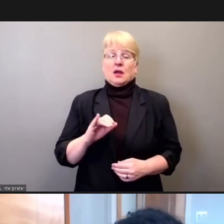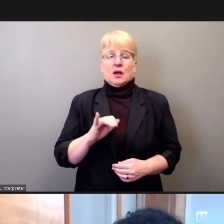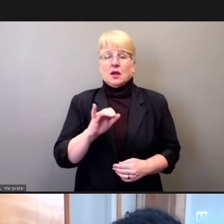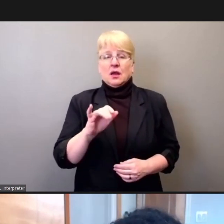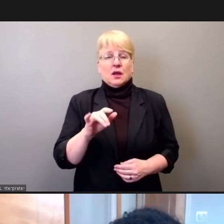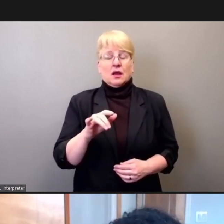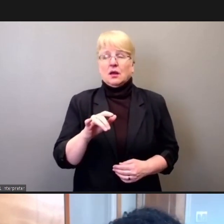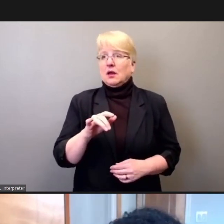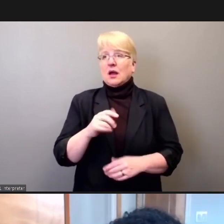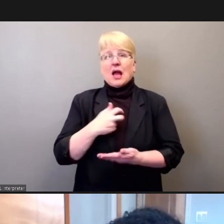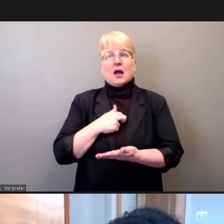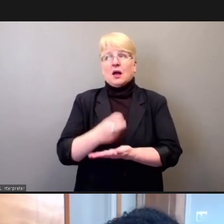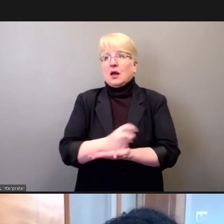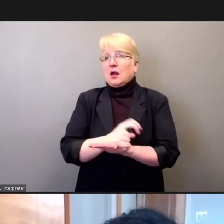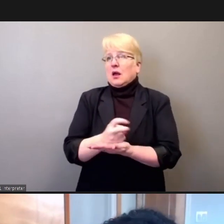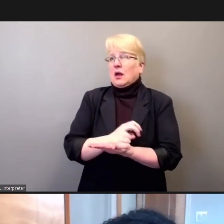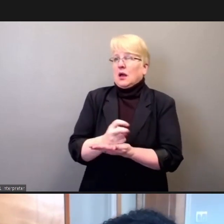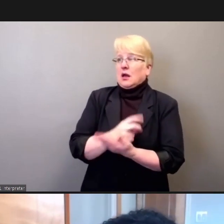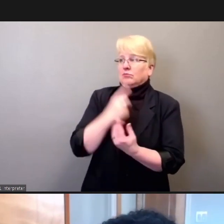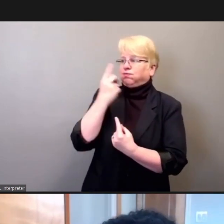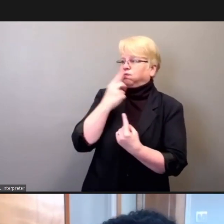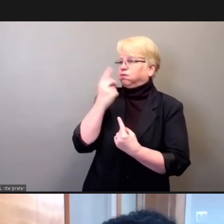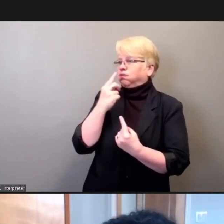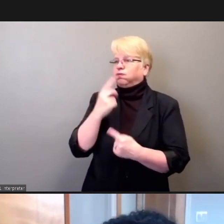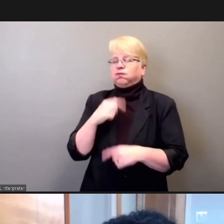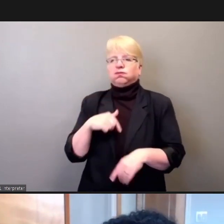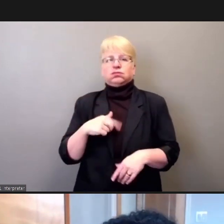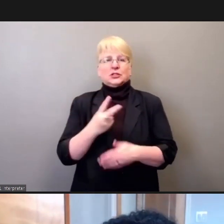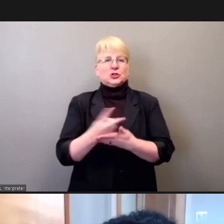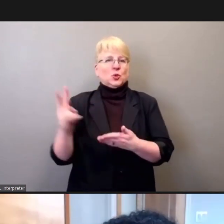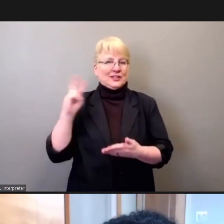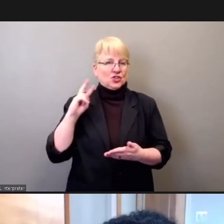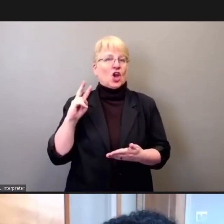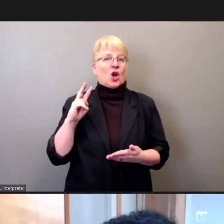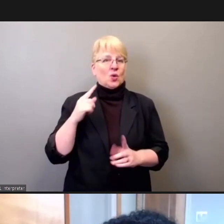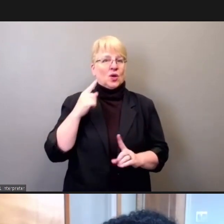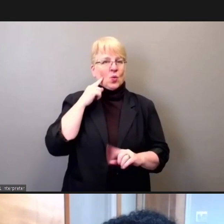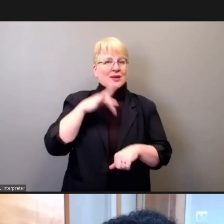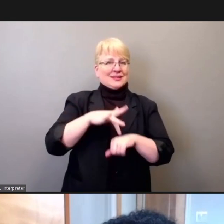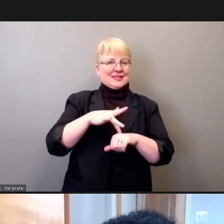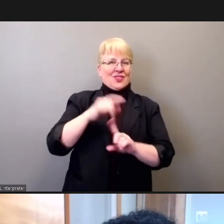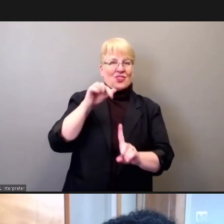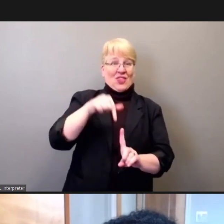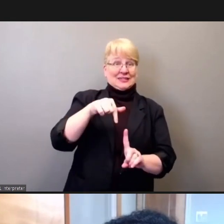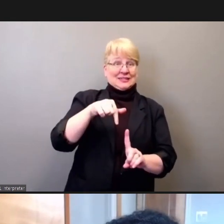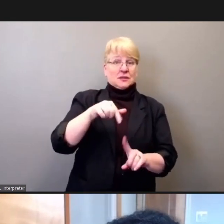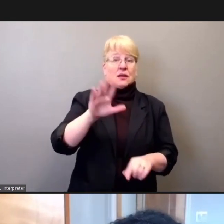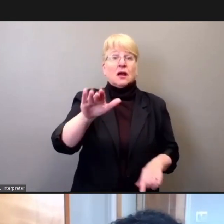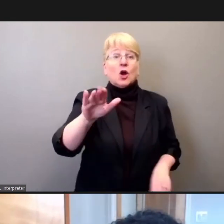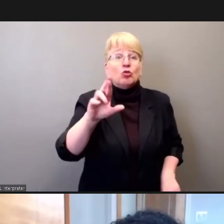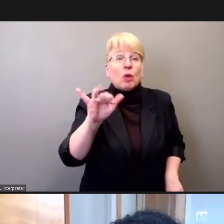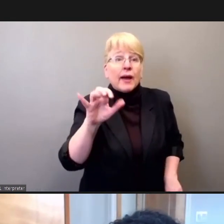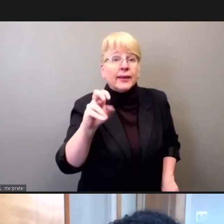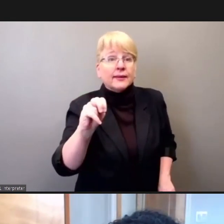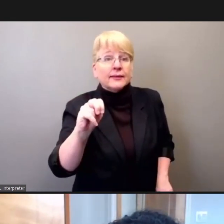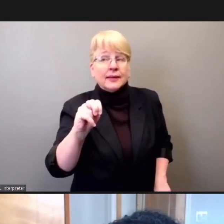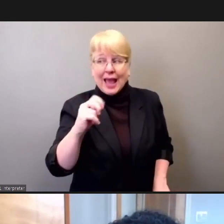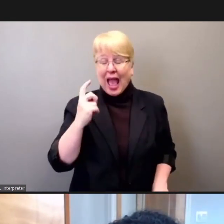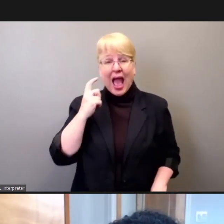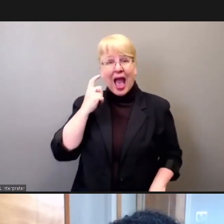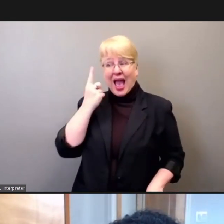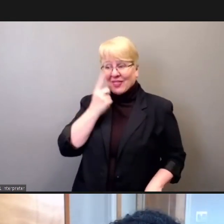most at night 2 weeks ago, a little bit last week. But Ryan, I believe actually there is a downward trend in deaths.